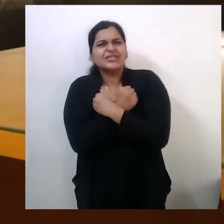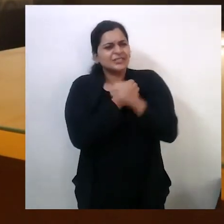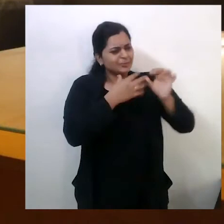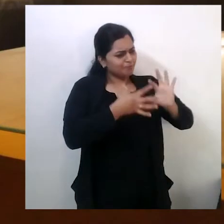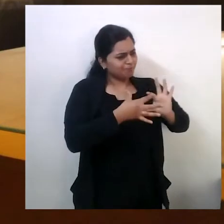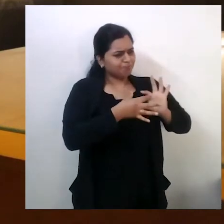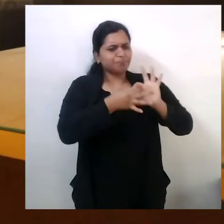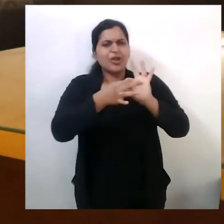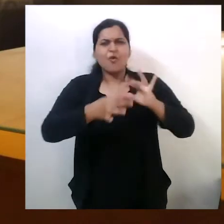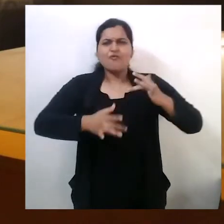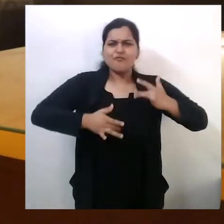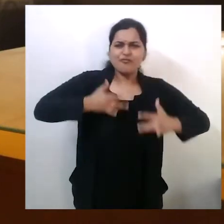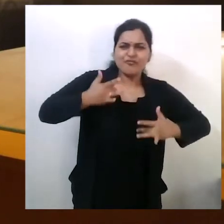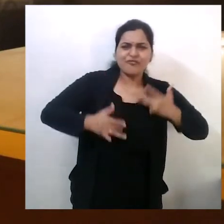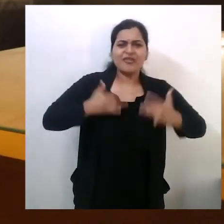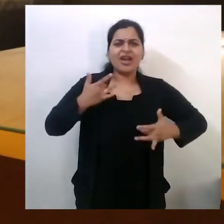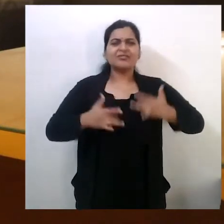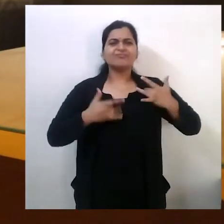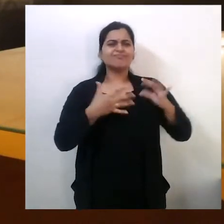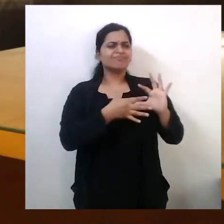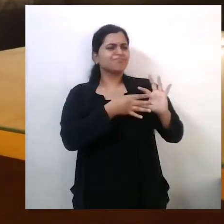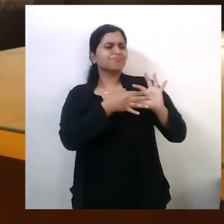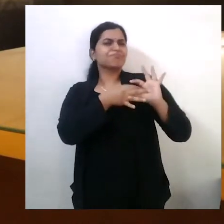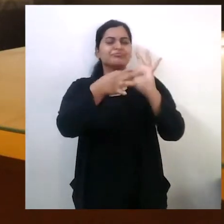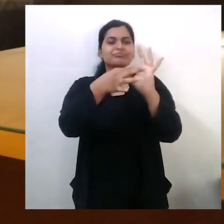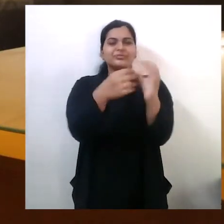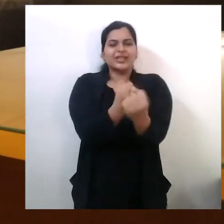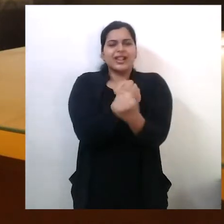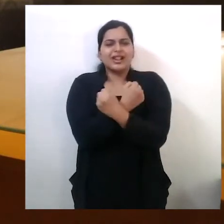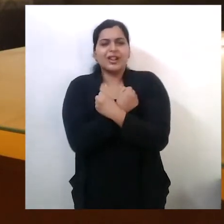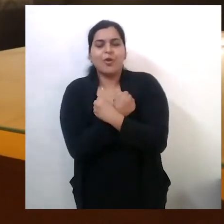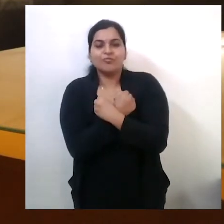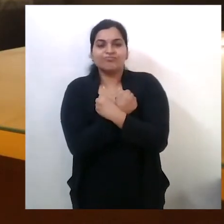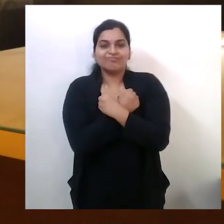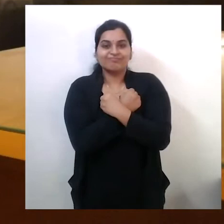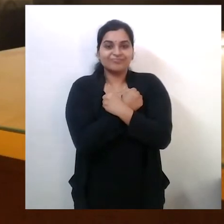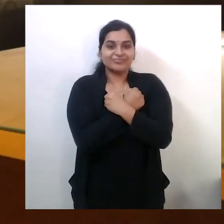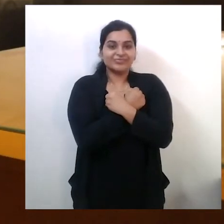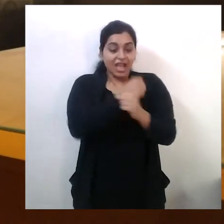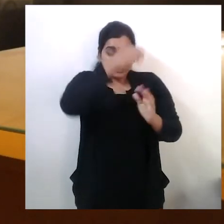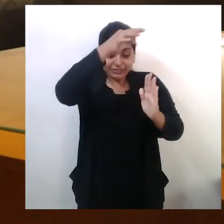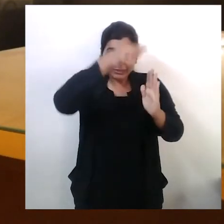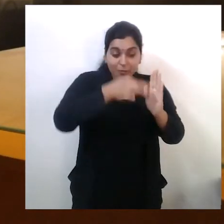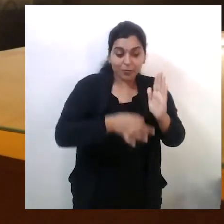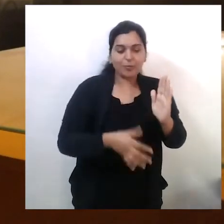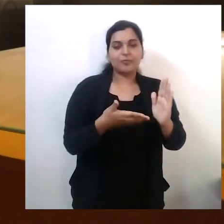of the sublime, of spiritualism, of love, of emotion,